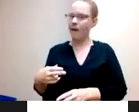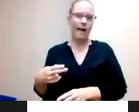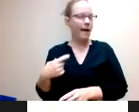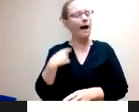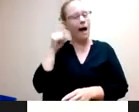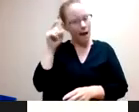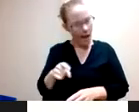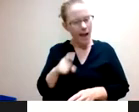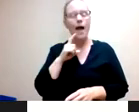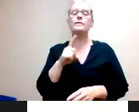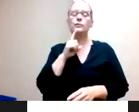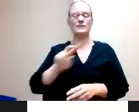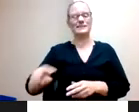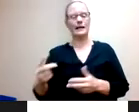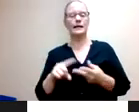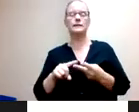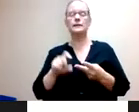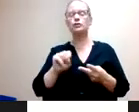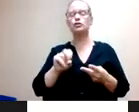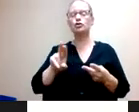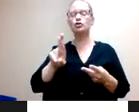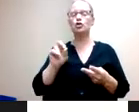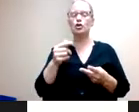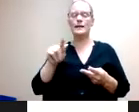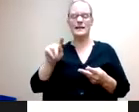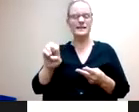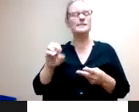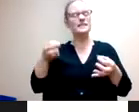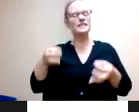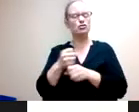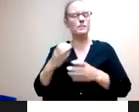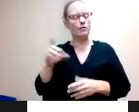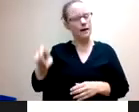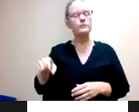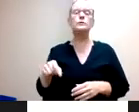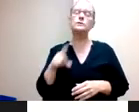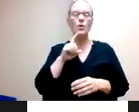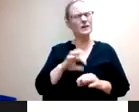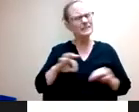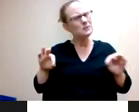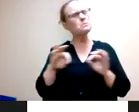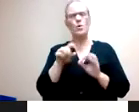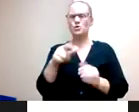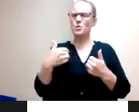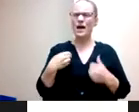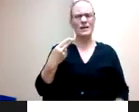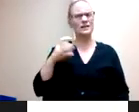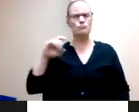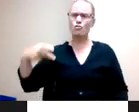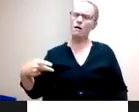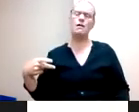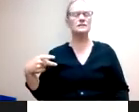surrogate decision maker to make medical decisions. So it's so important we capture that healthcare proxy as an